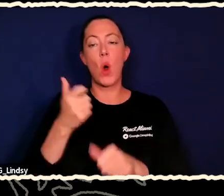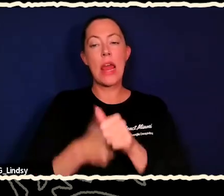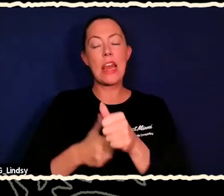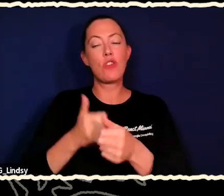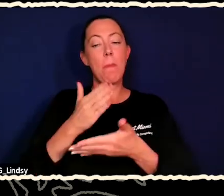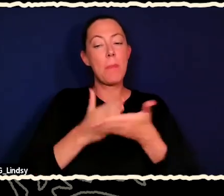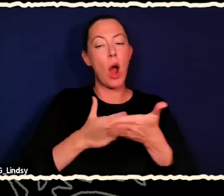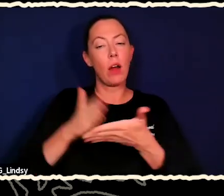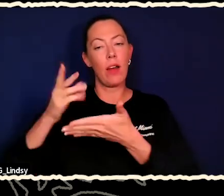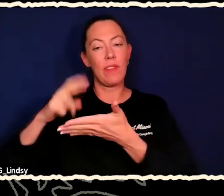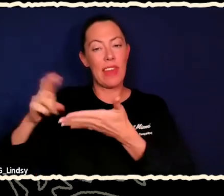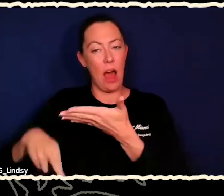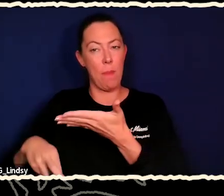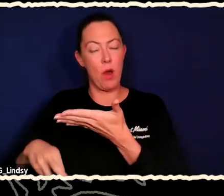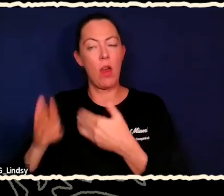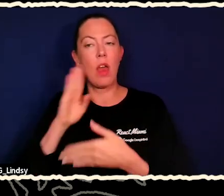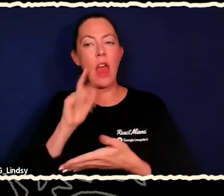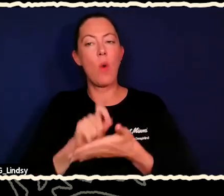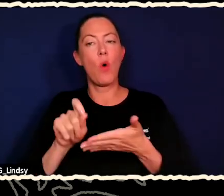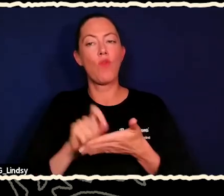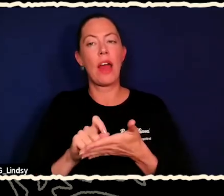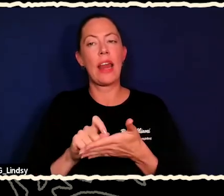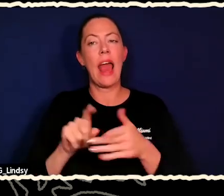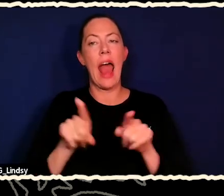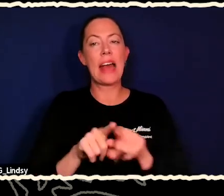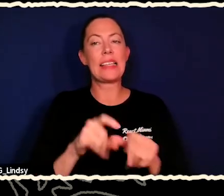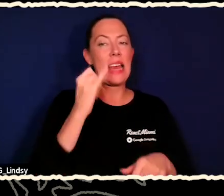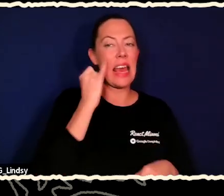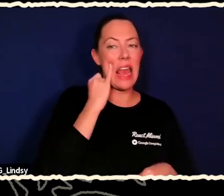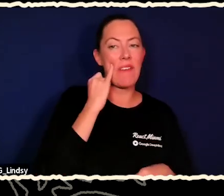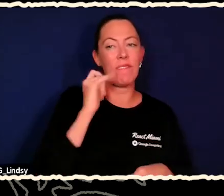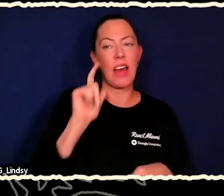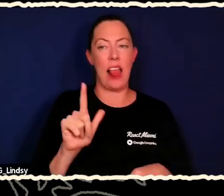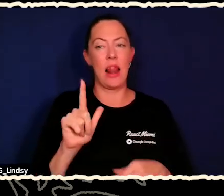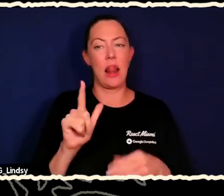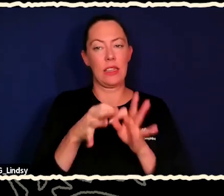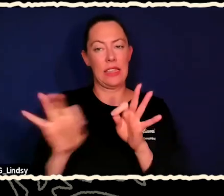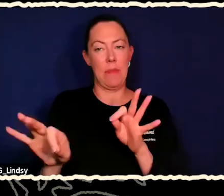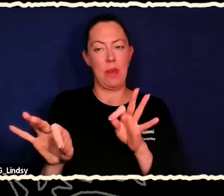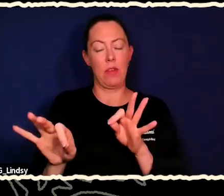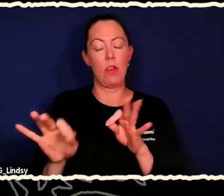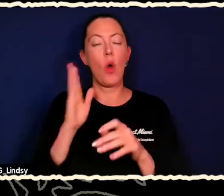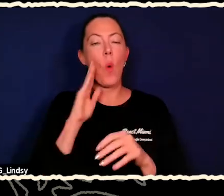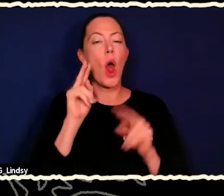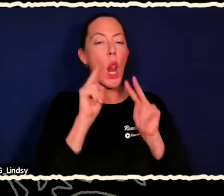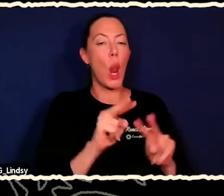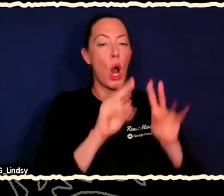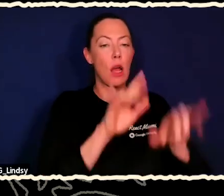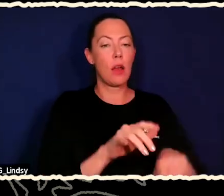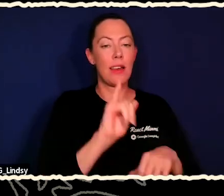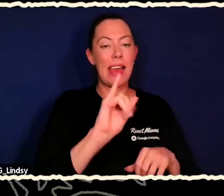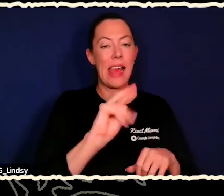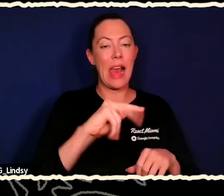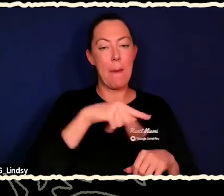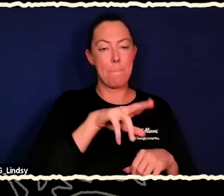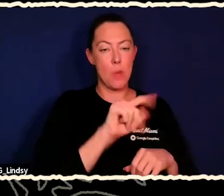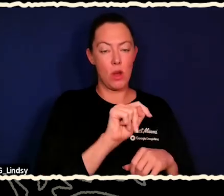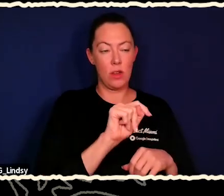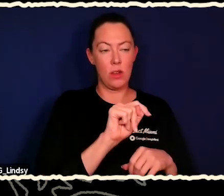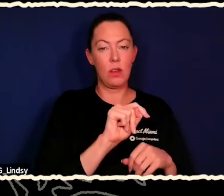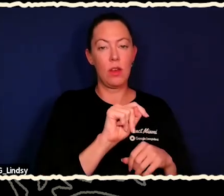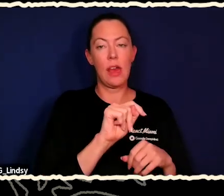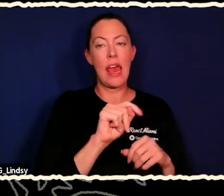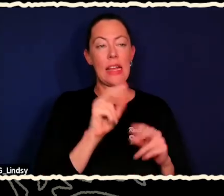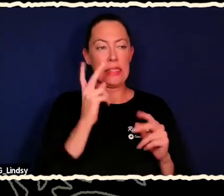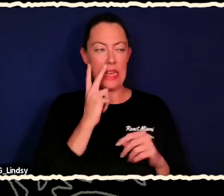rewrite it as a pretty simple if-else statement. It's going to look at the inputs. It's going to see, did any of the